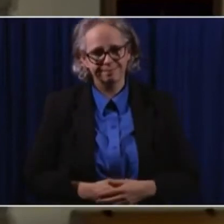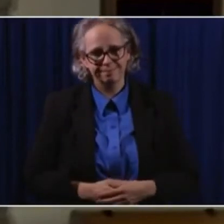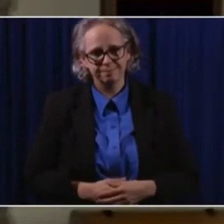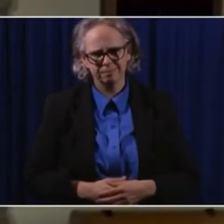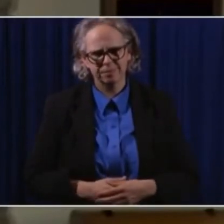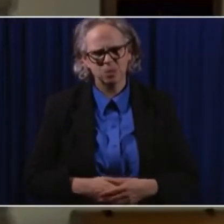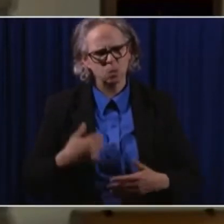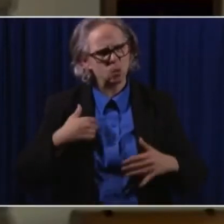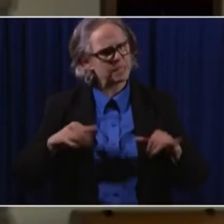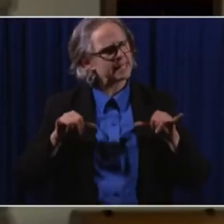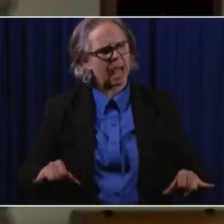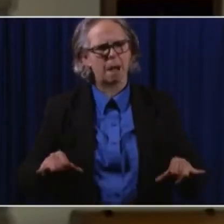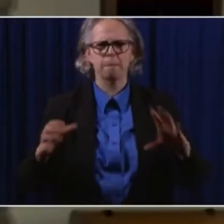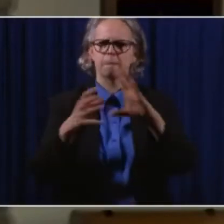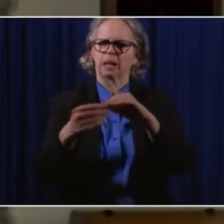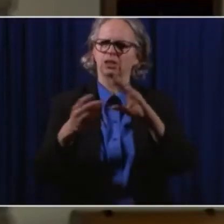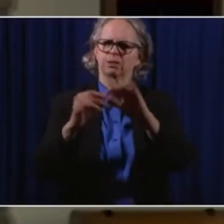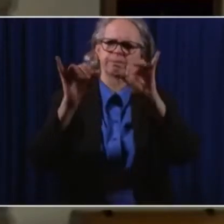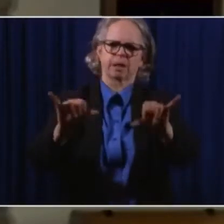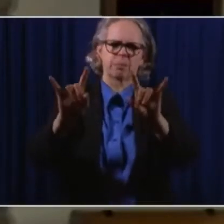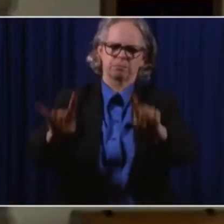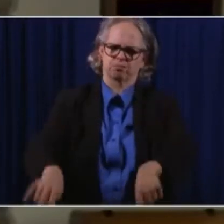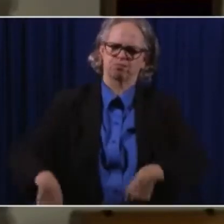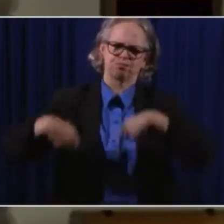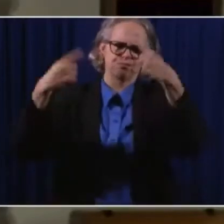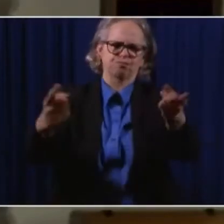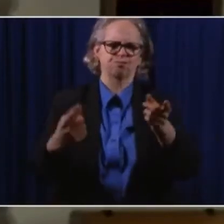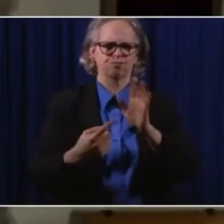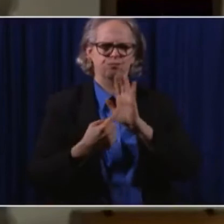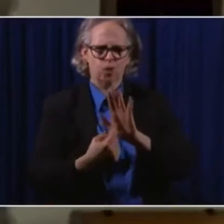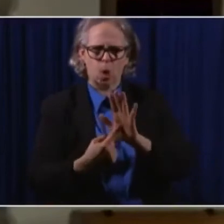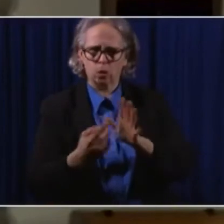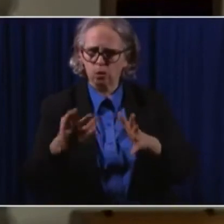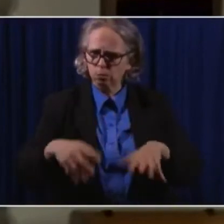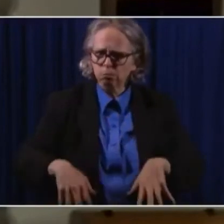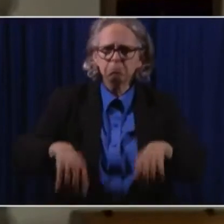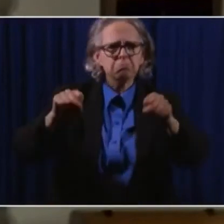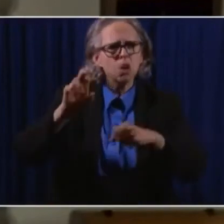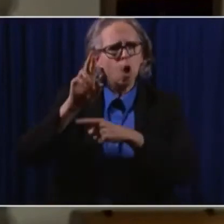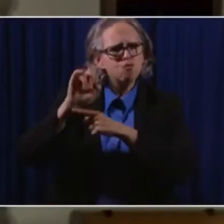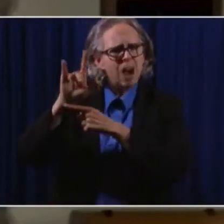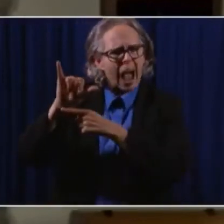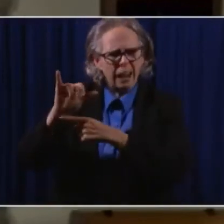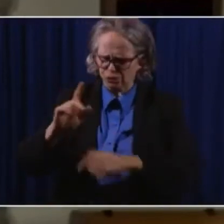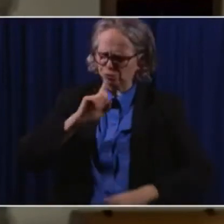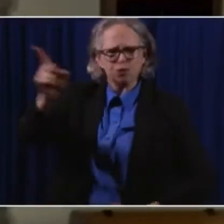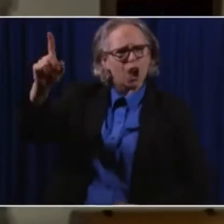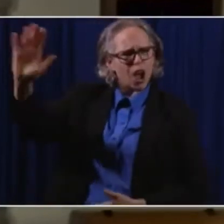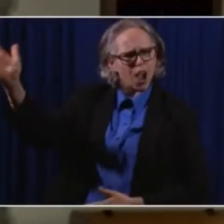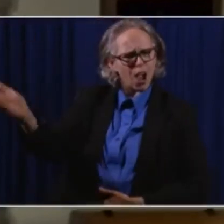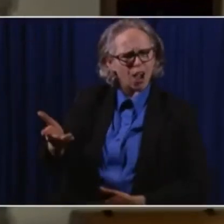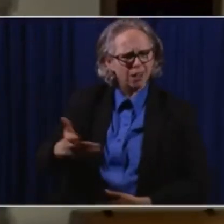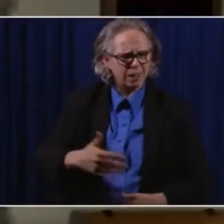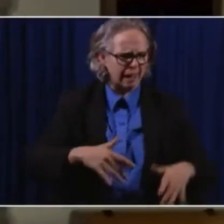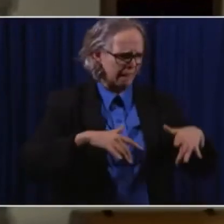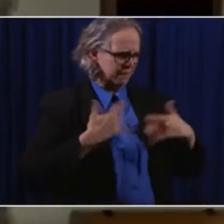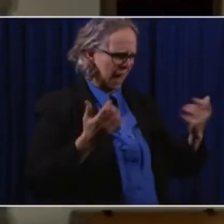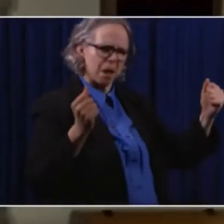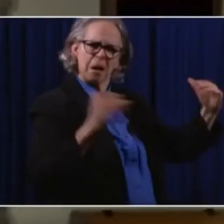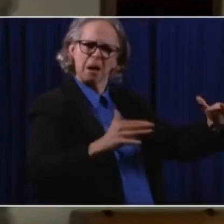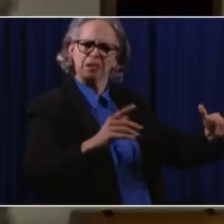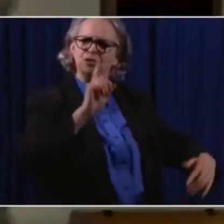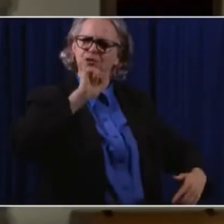simple. You can have these rallies. You can have, you know, the opportunity to do these things, which is part of,